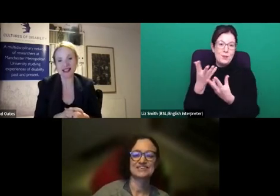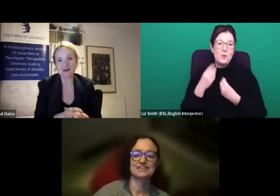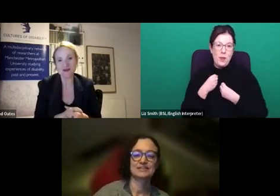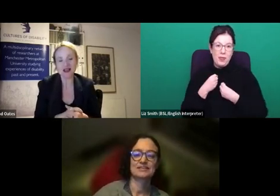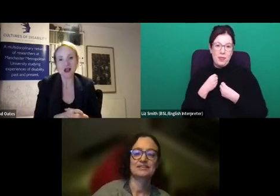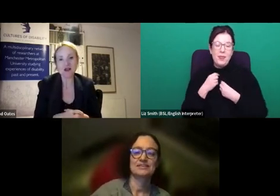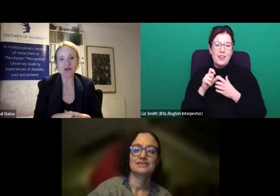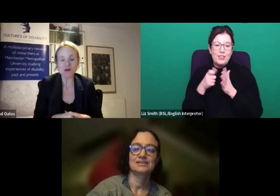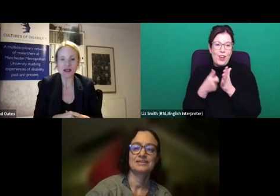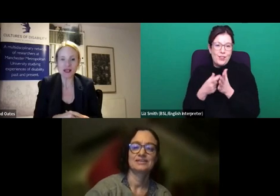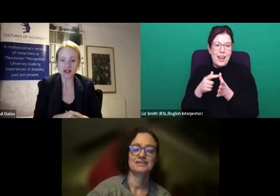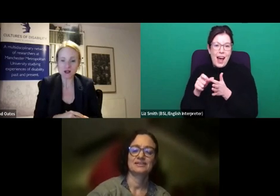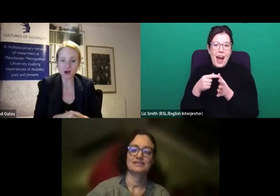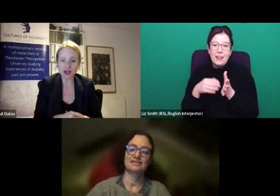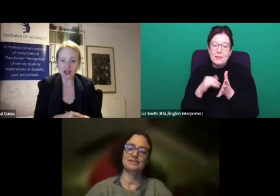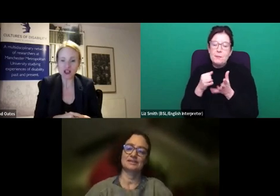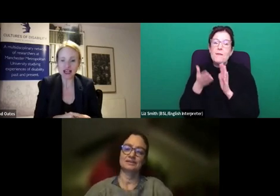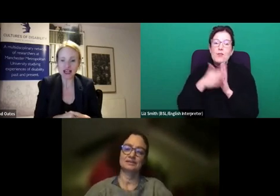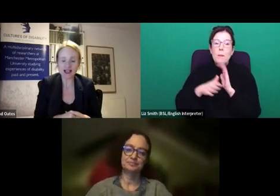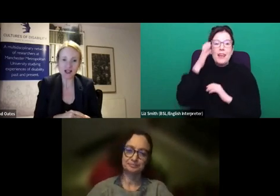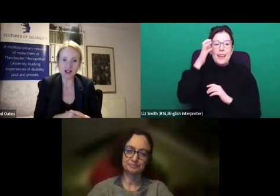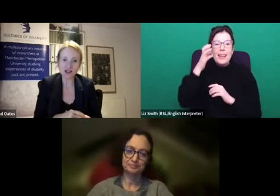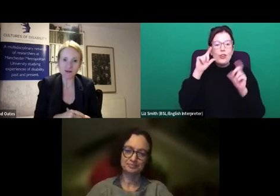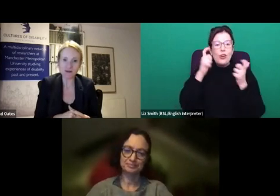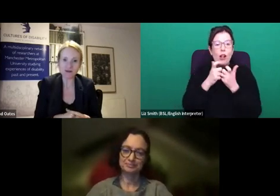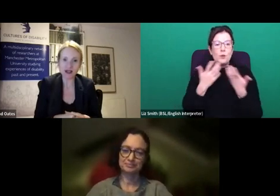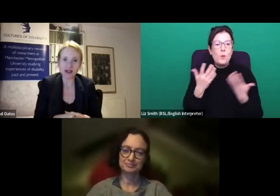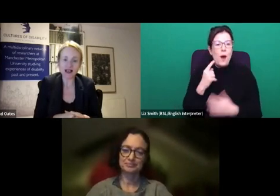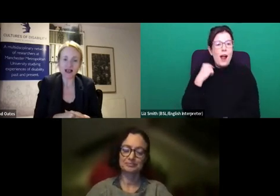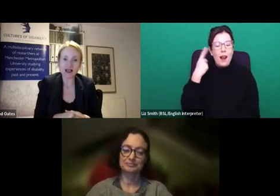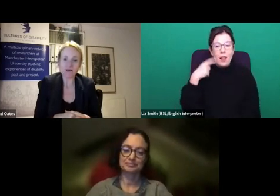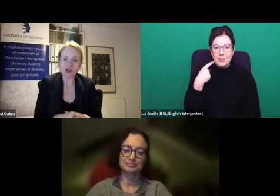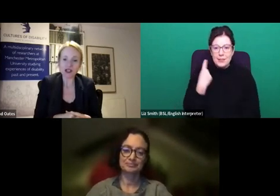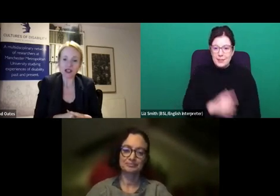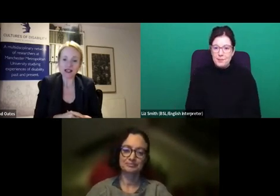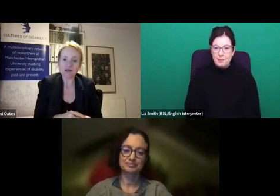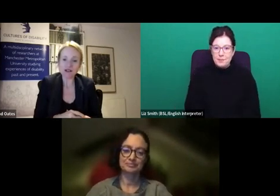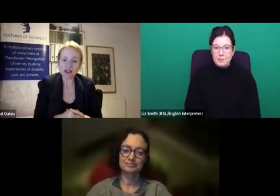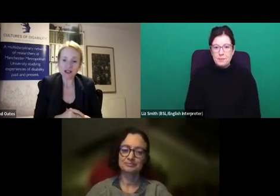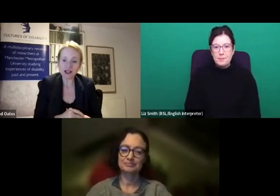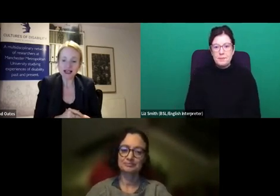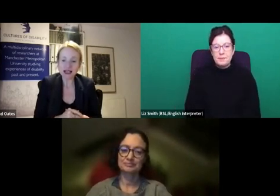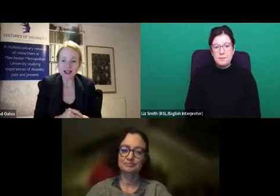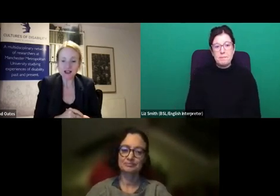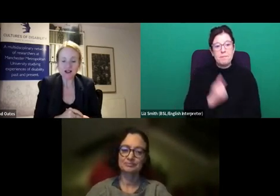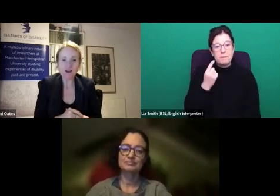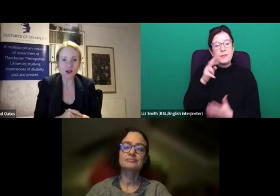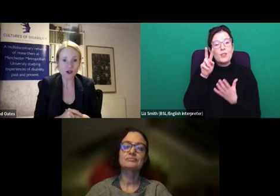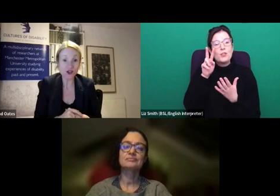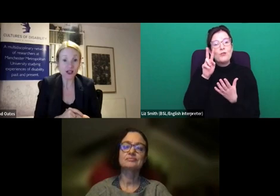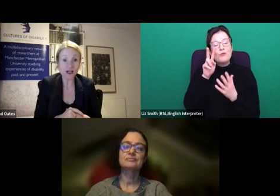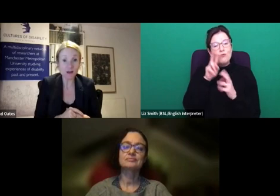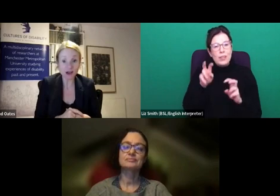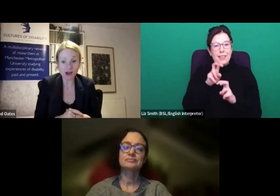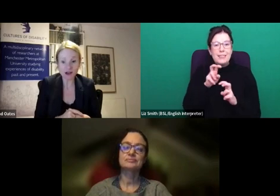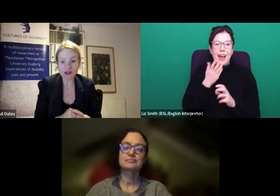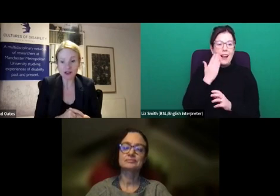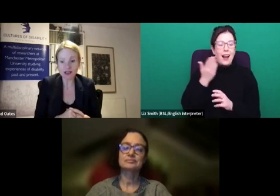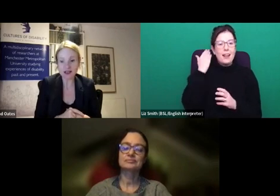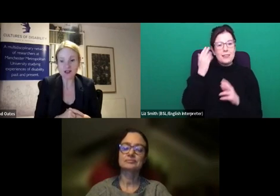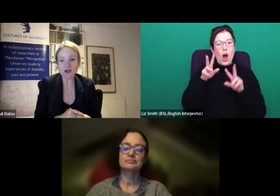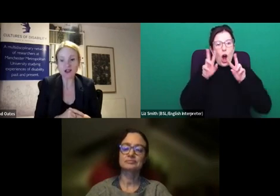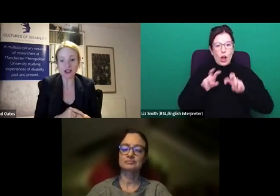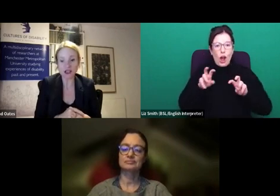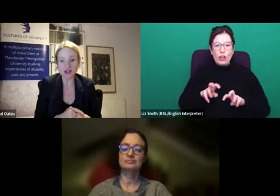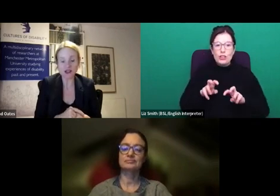Adams today from King's College in London. She is a reader in classical archaeology and liberal arts